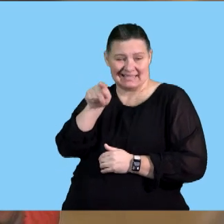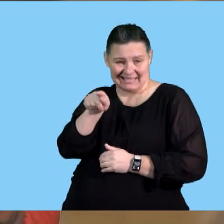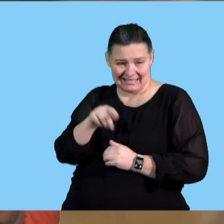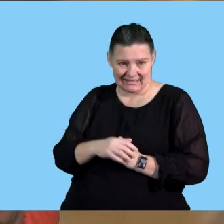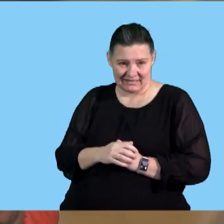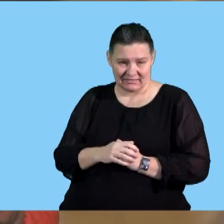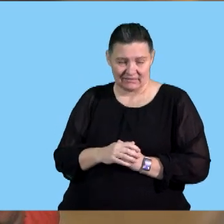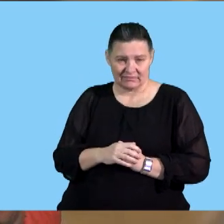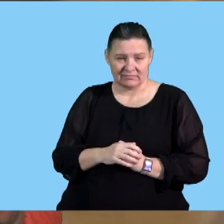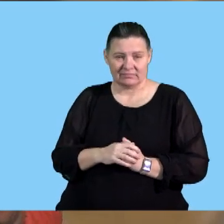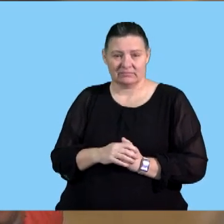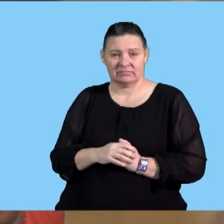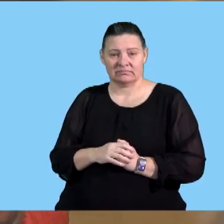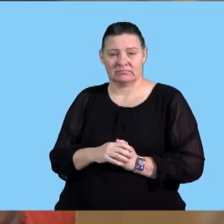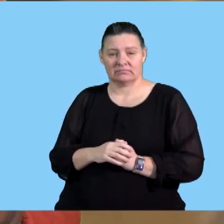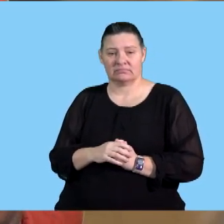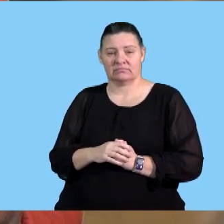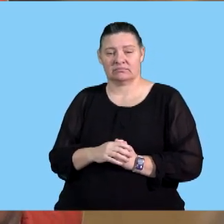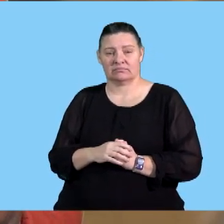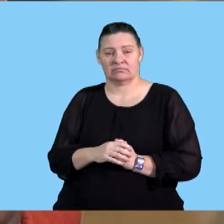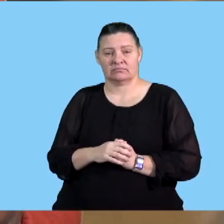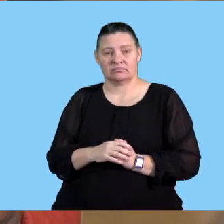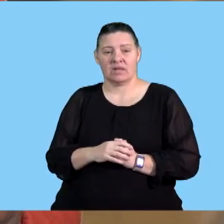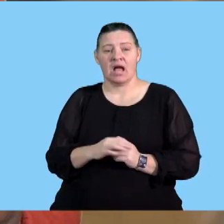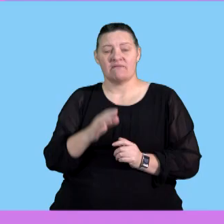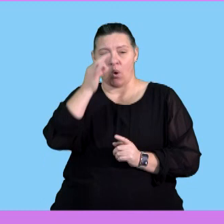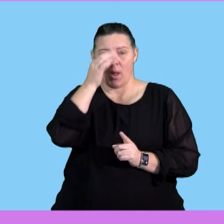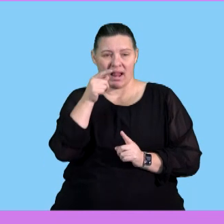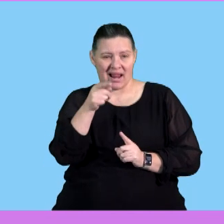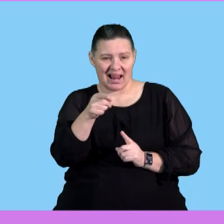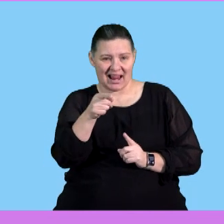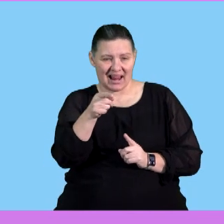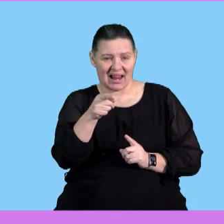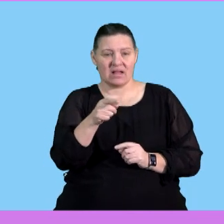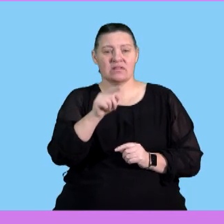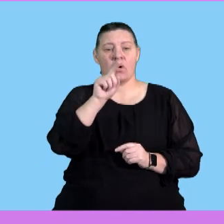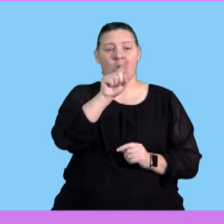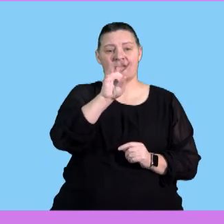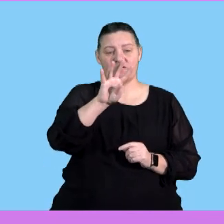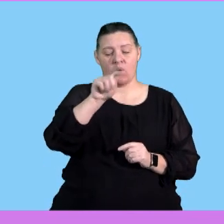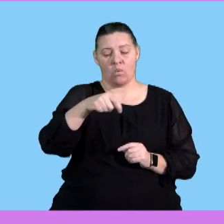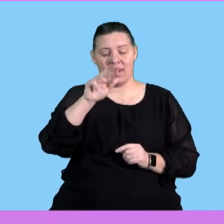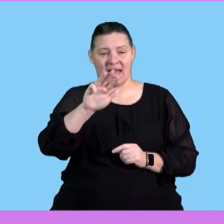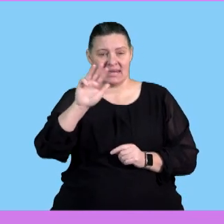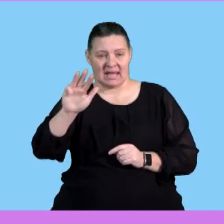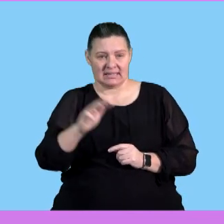you will see an indication of an asterisk, meaning we have the sunflower oil, which is